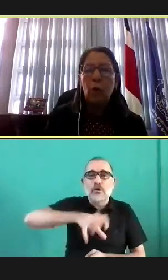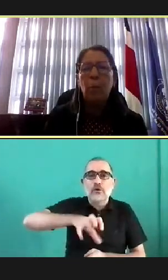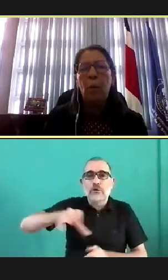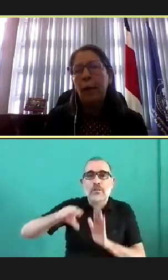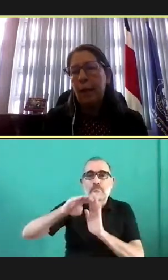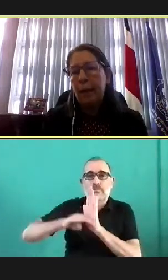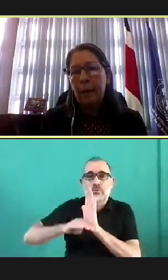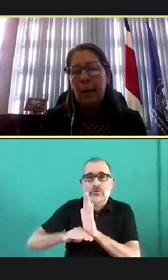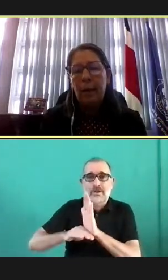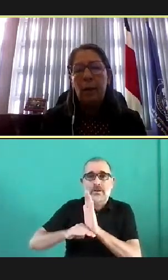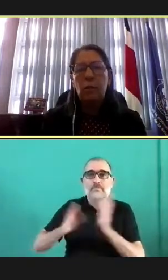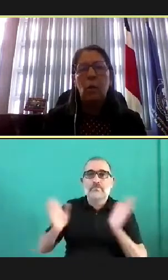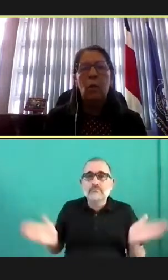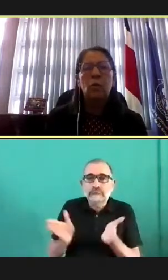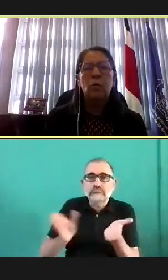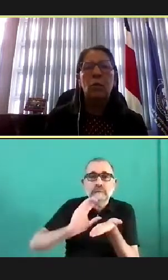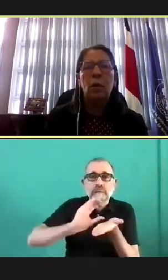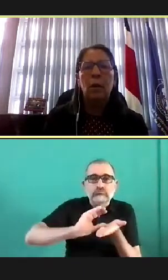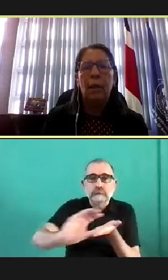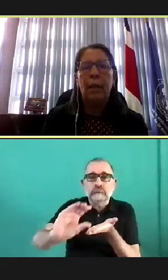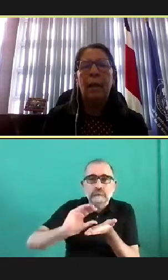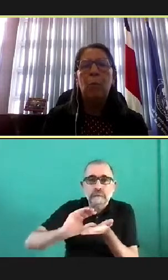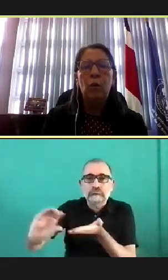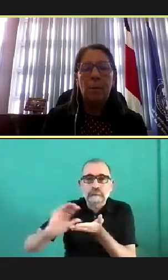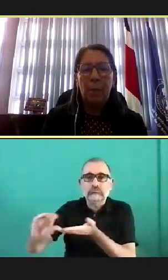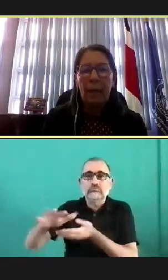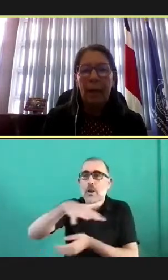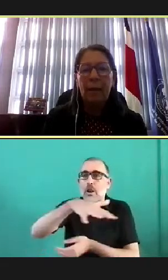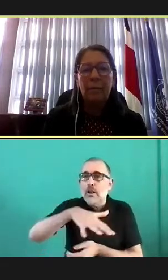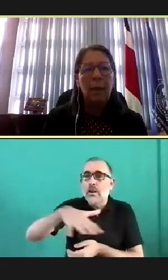working with the Ministry of Health,